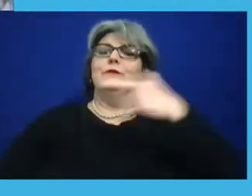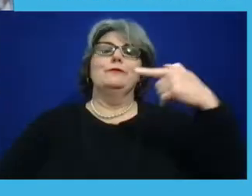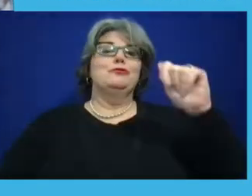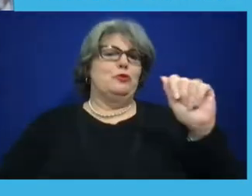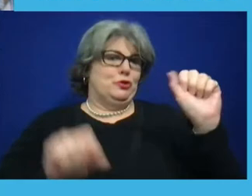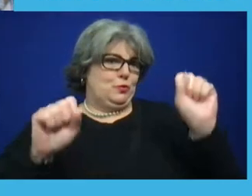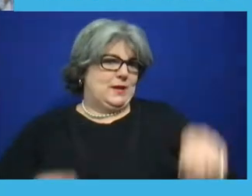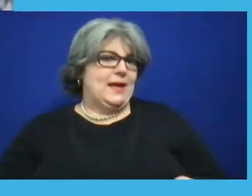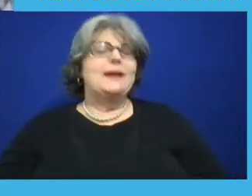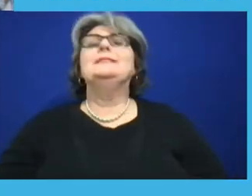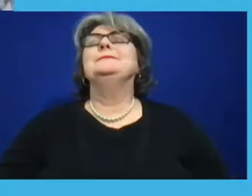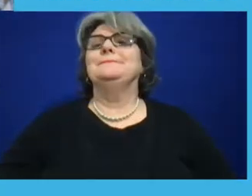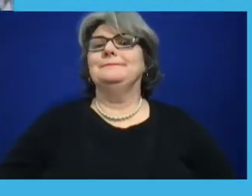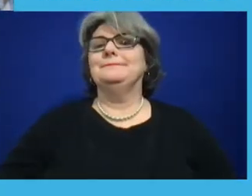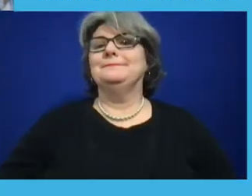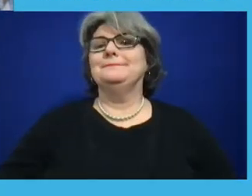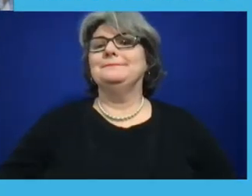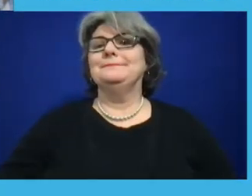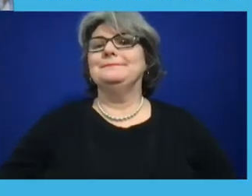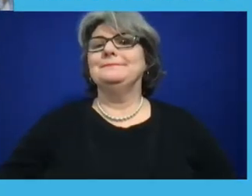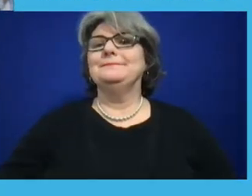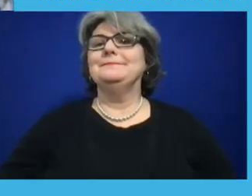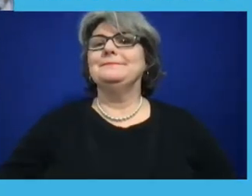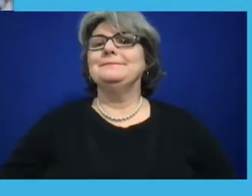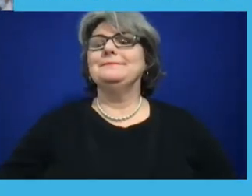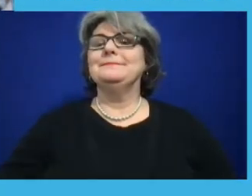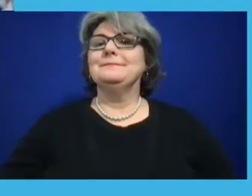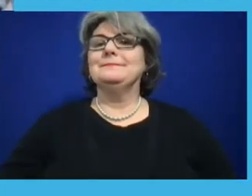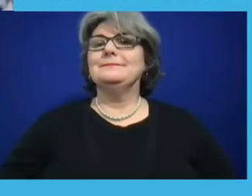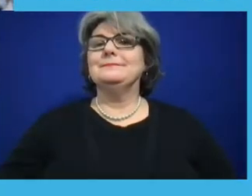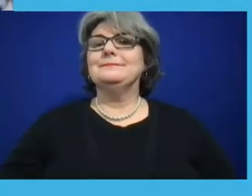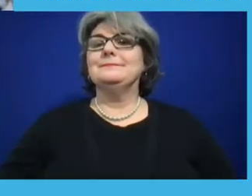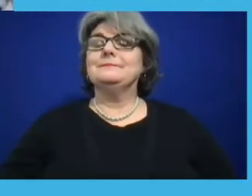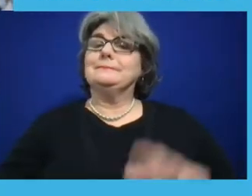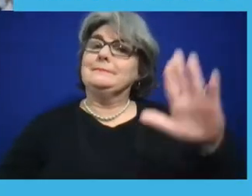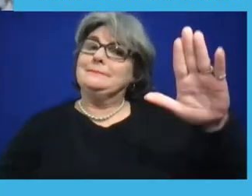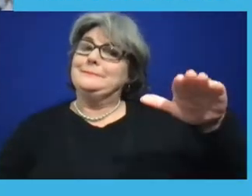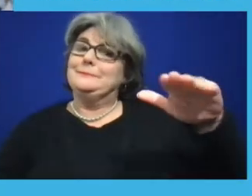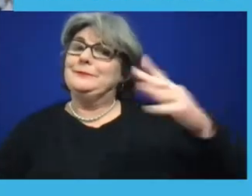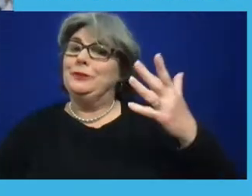on each other, we can turn Georgia around.